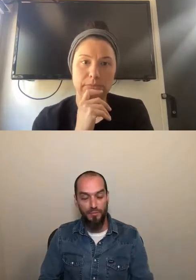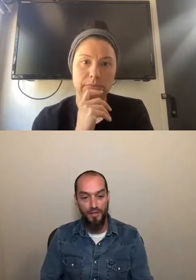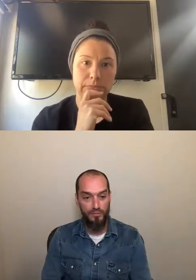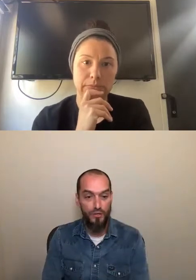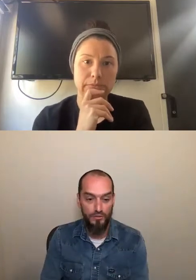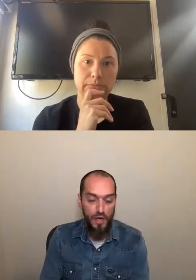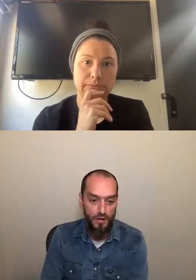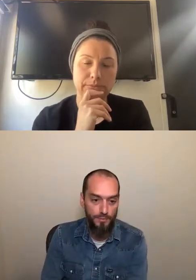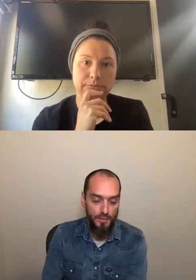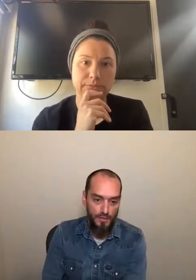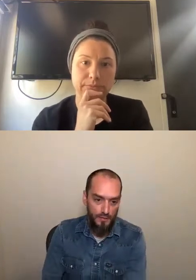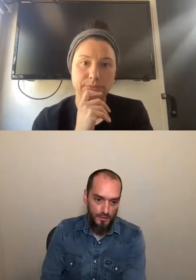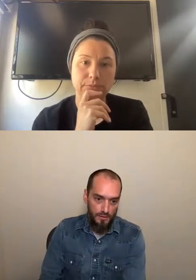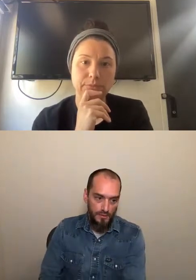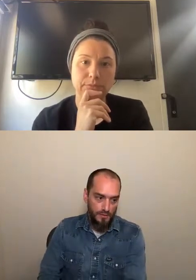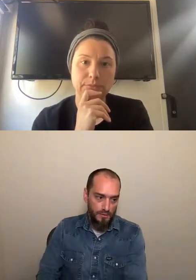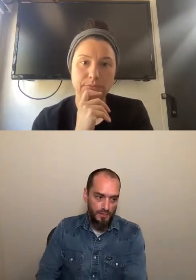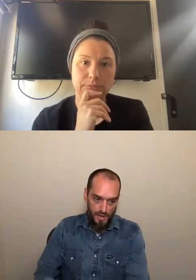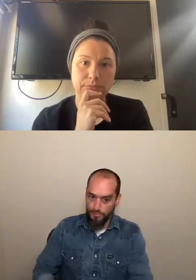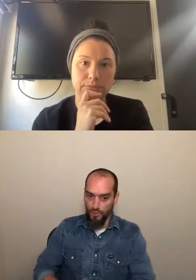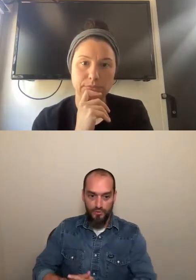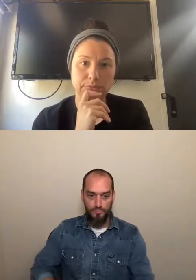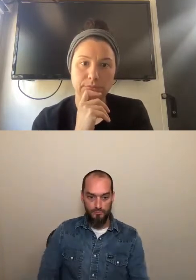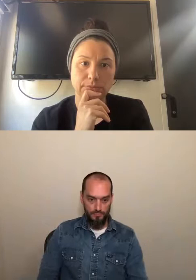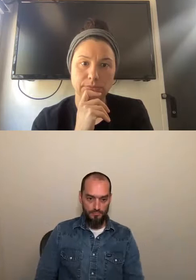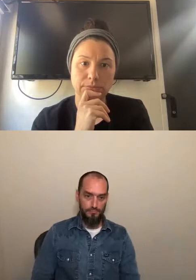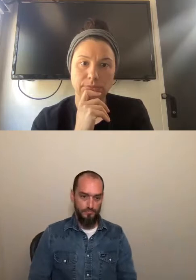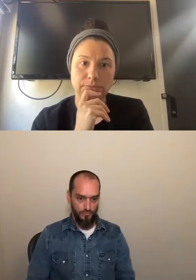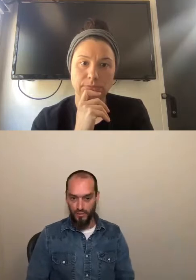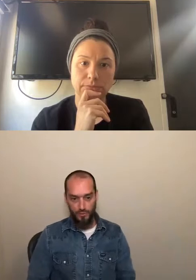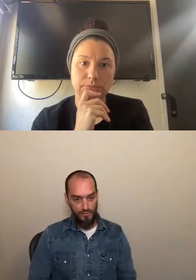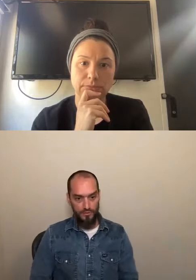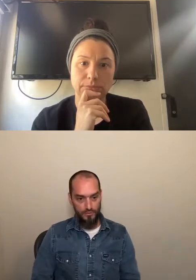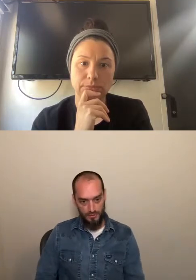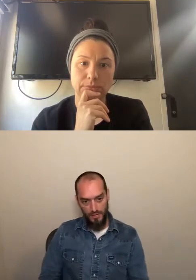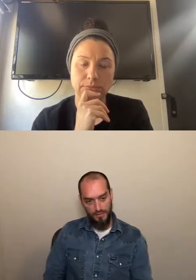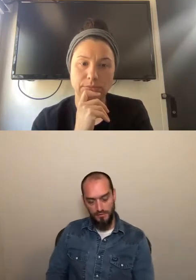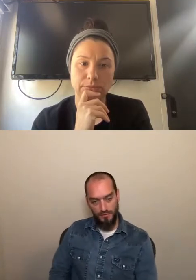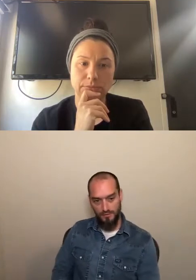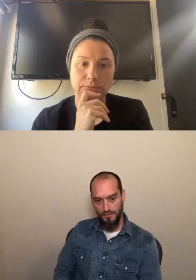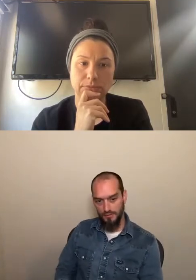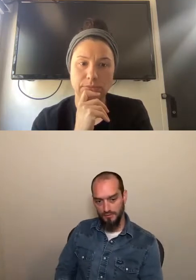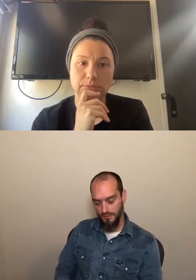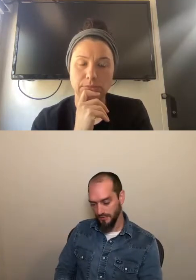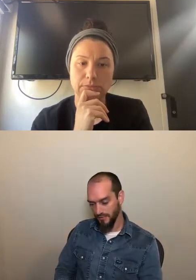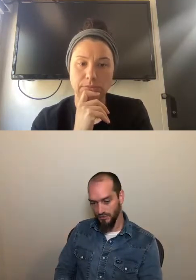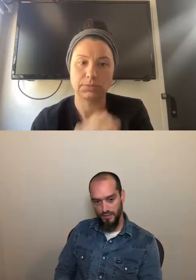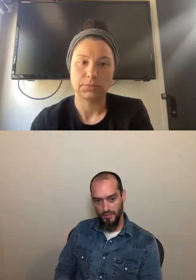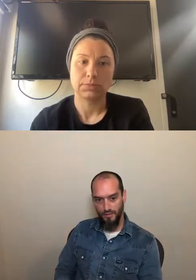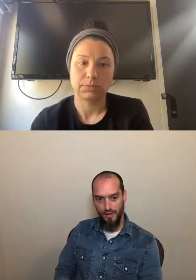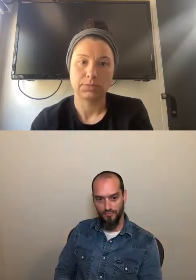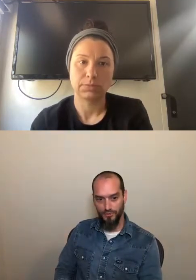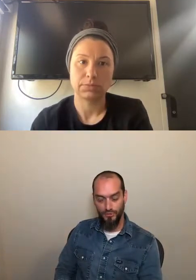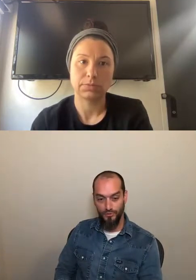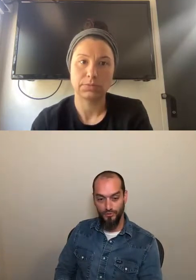that with inspectors all the time. And I report them very quickly to the state. I try to get